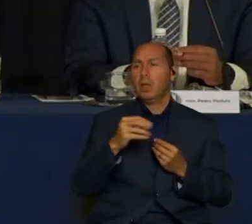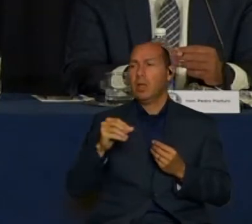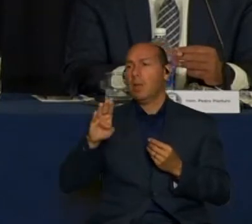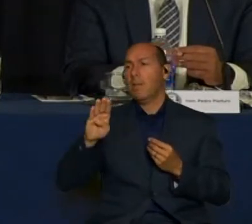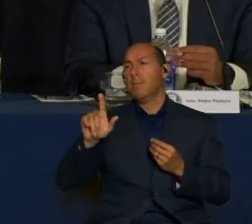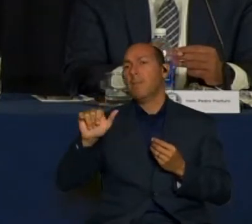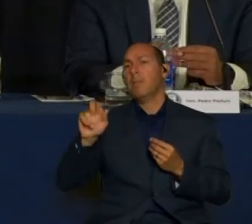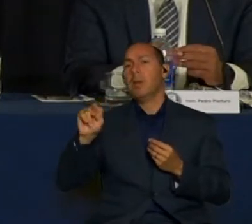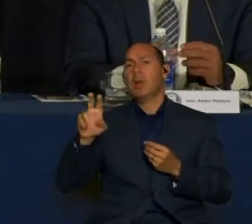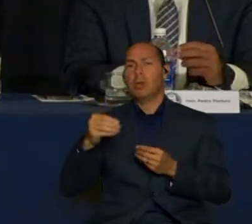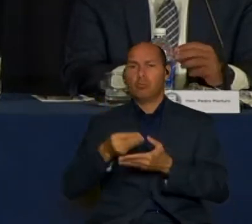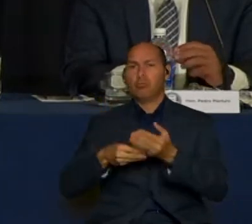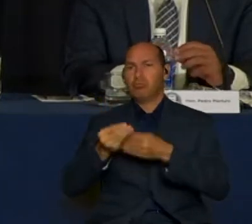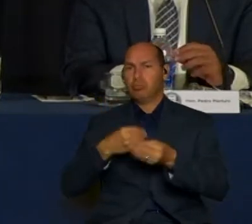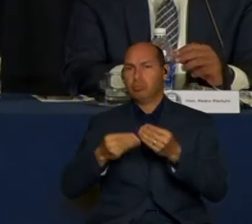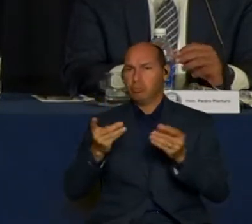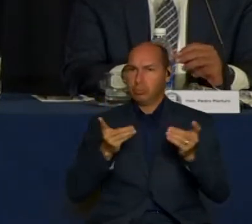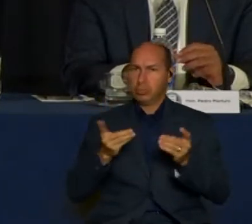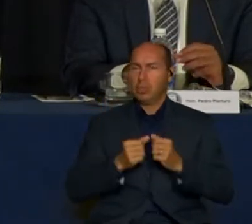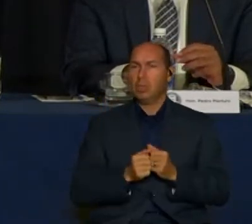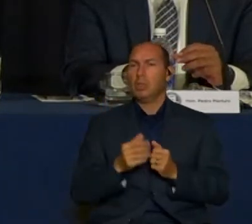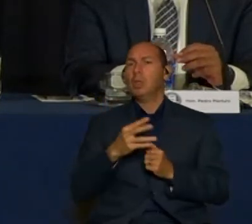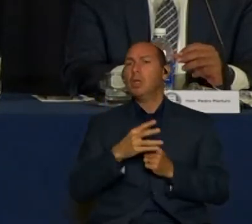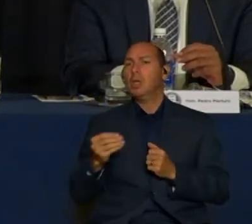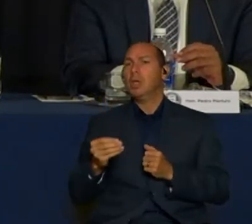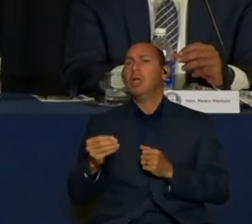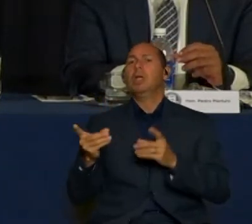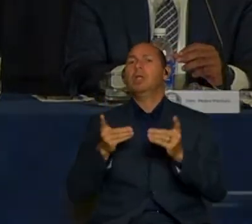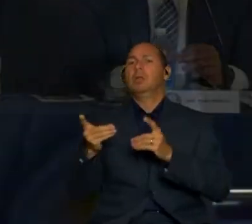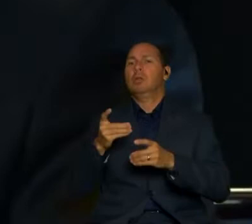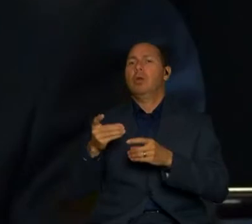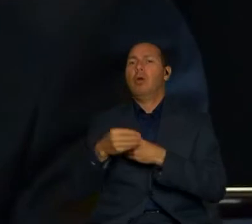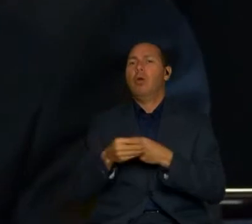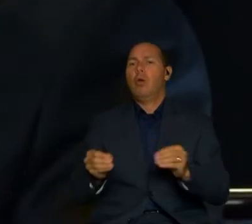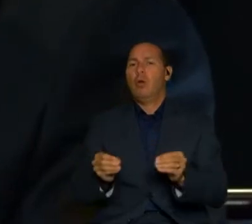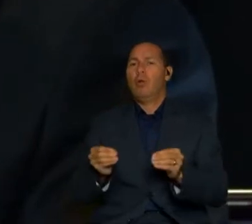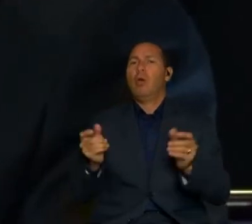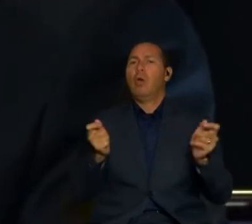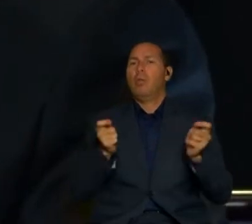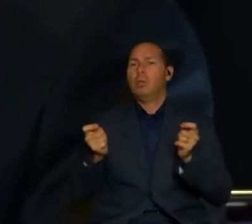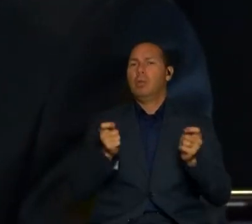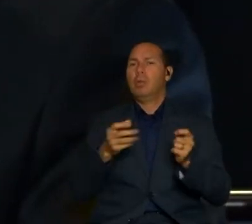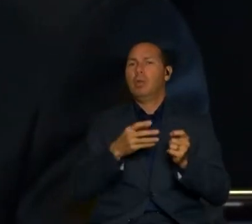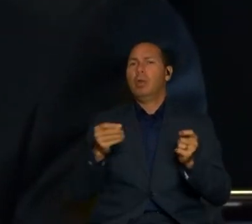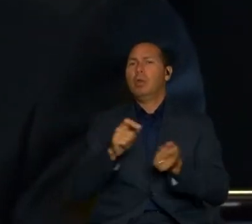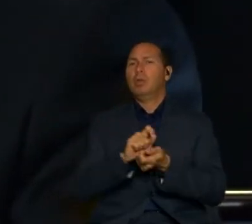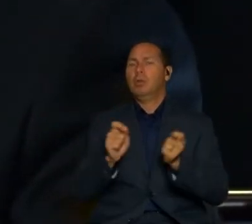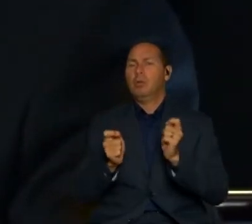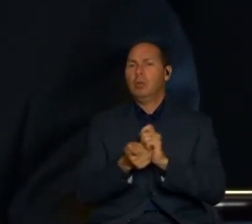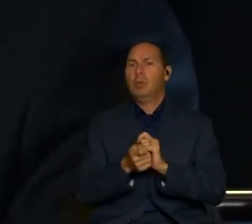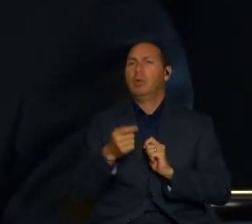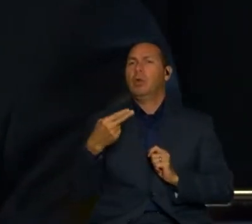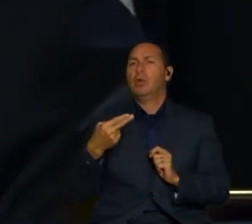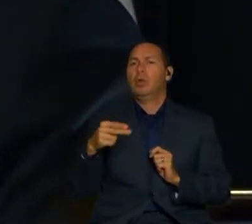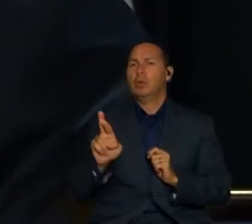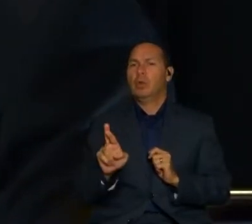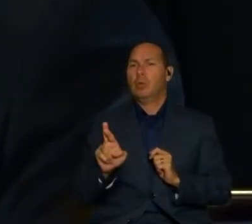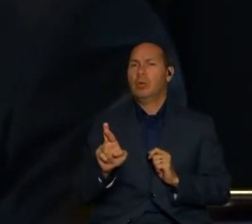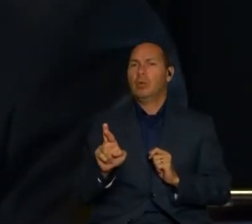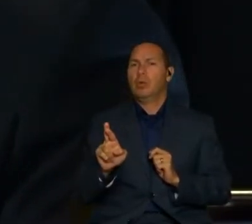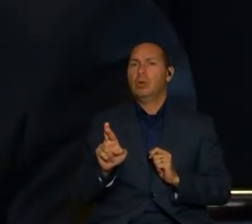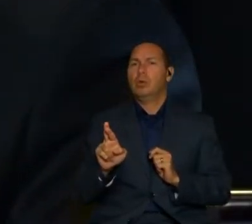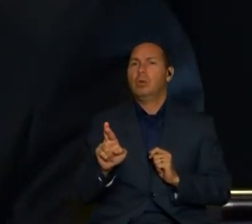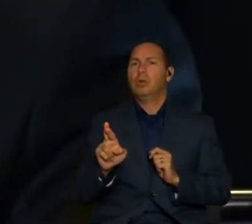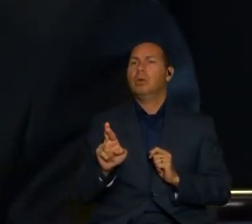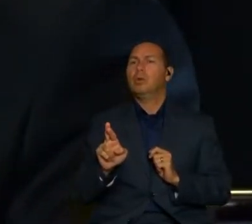Blanco, and the Director of the Office of Administration and Transformation of Human Resources,